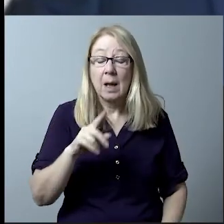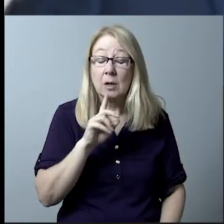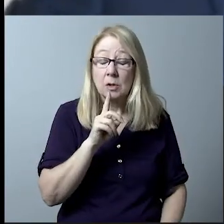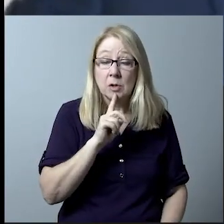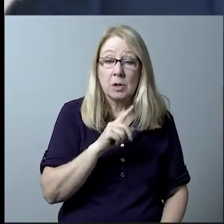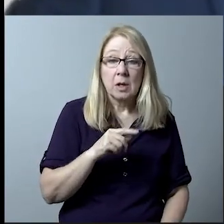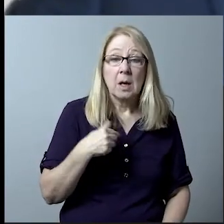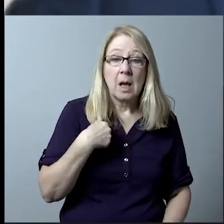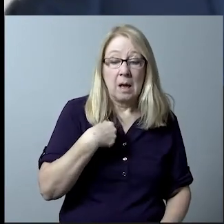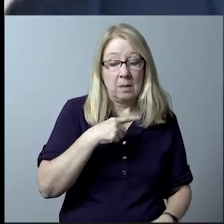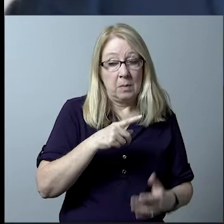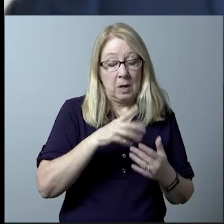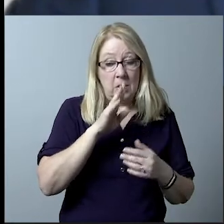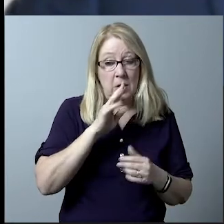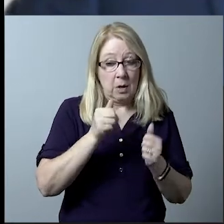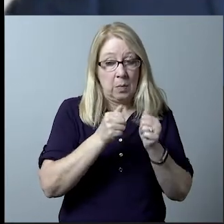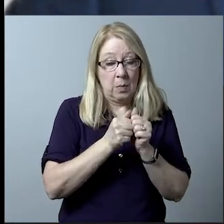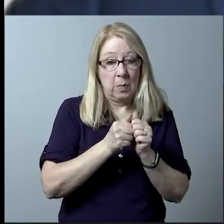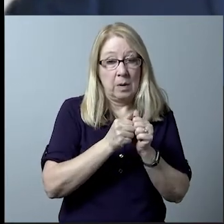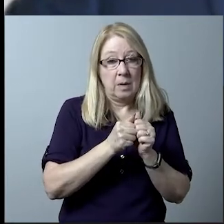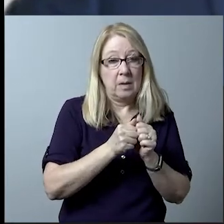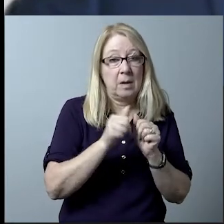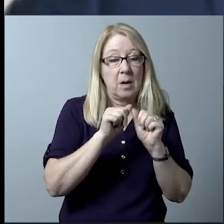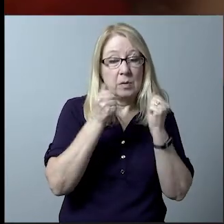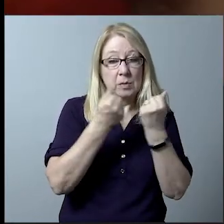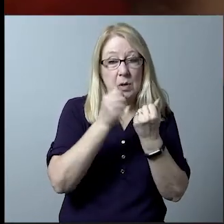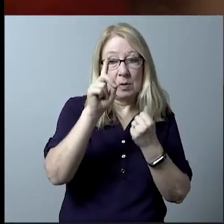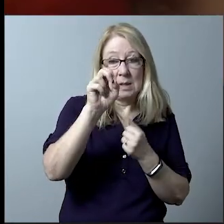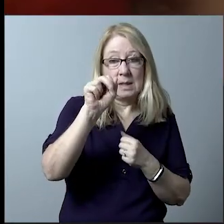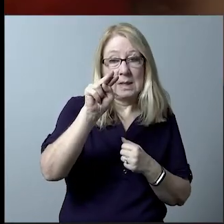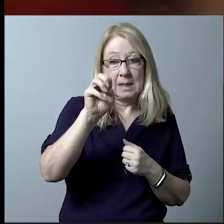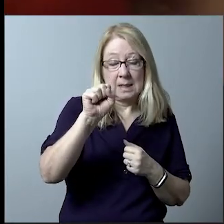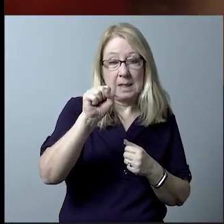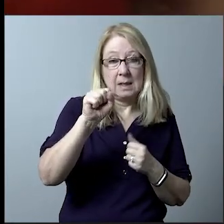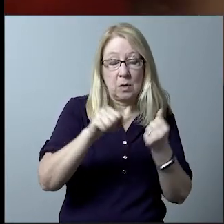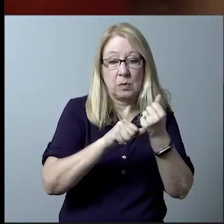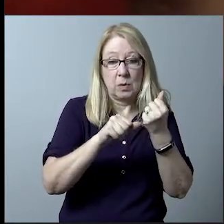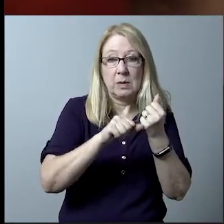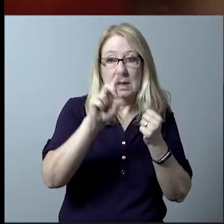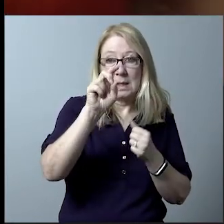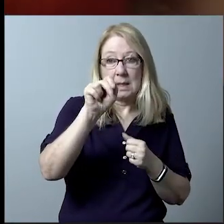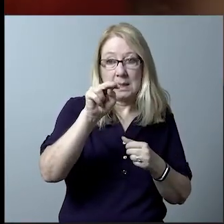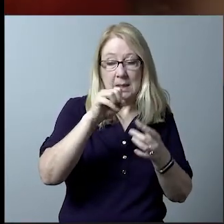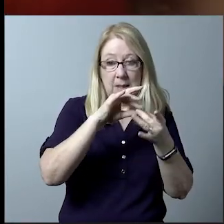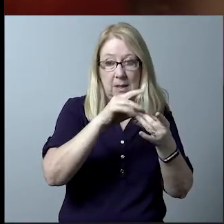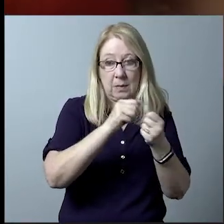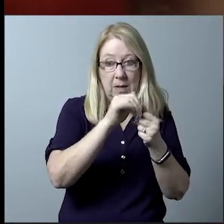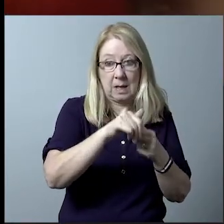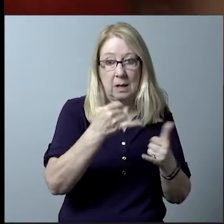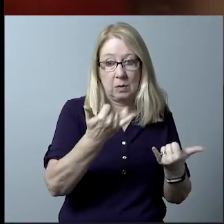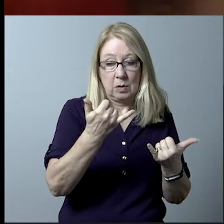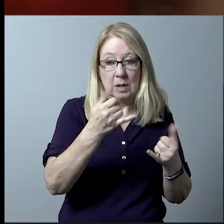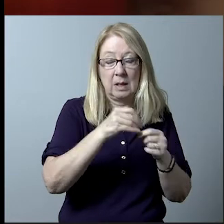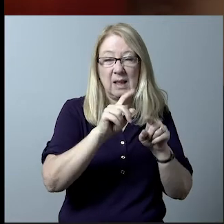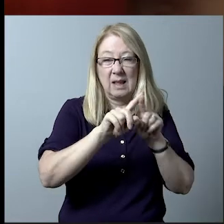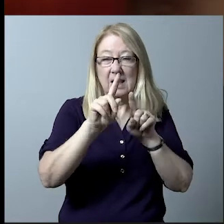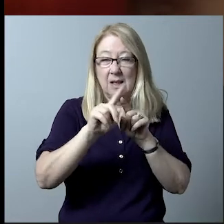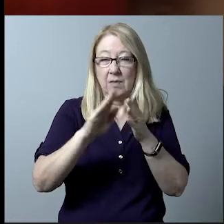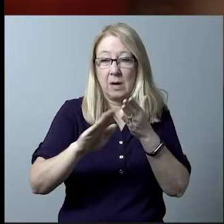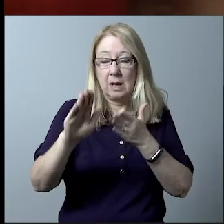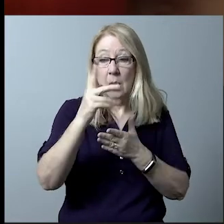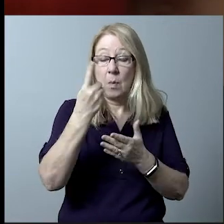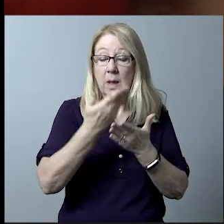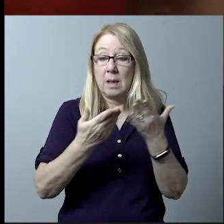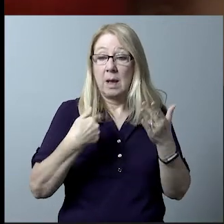scenes on that? Sure. I've been talking with the associate deans about that actually today, and the